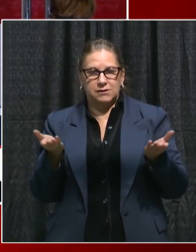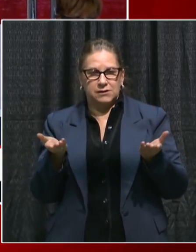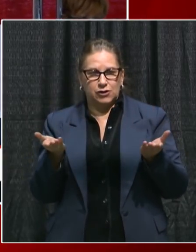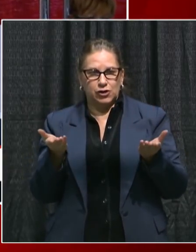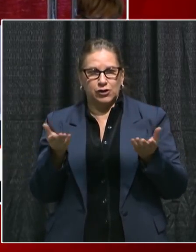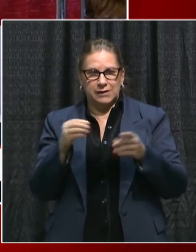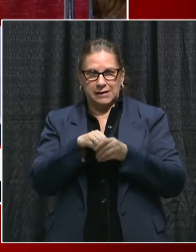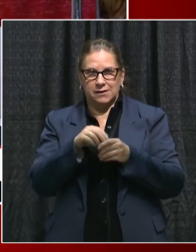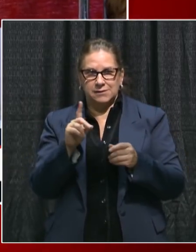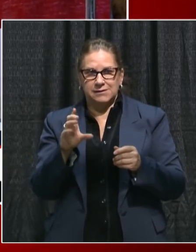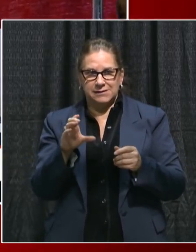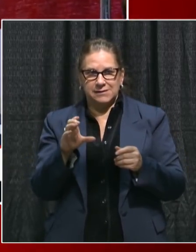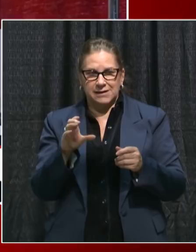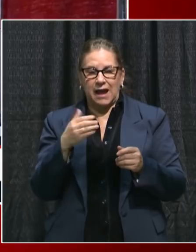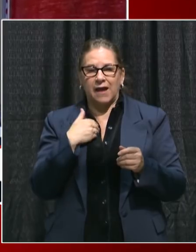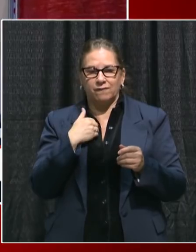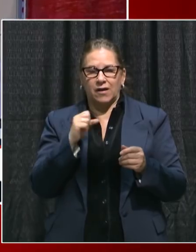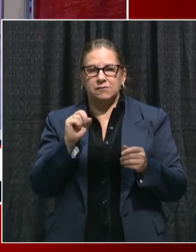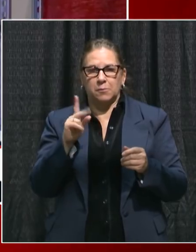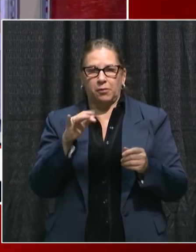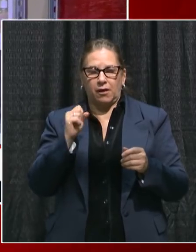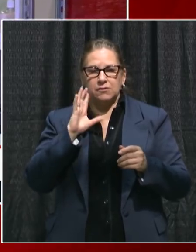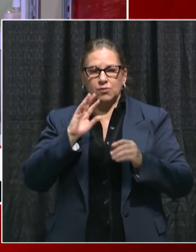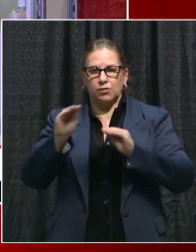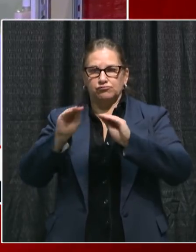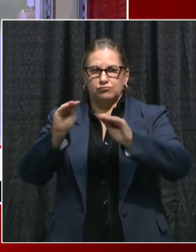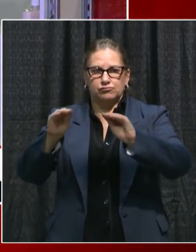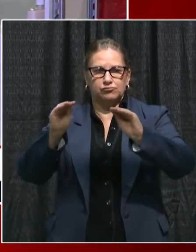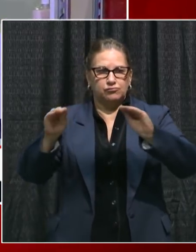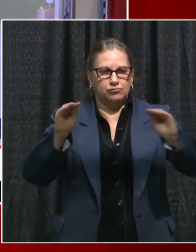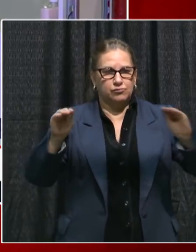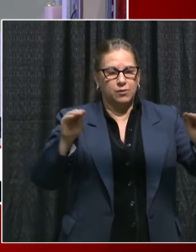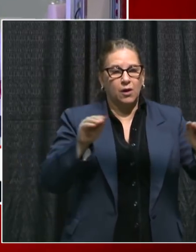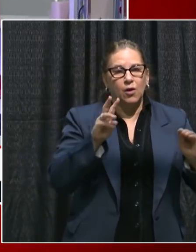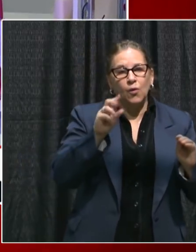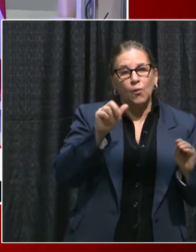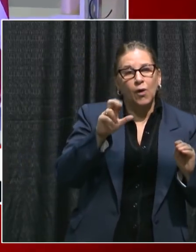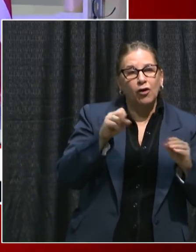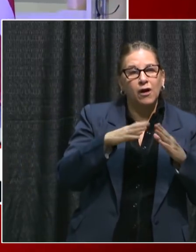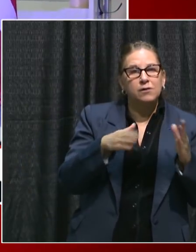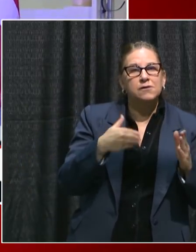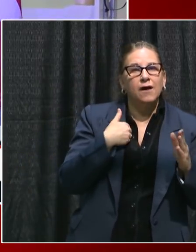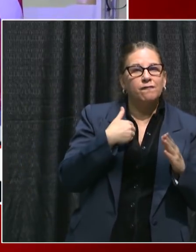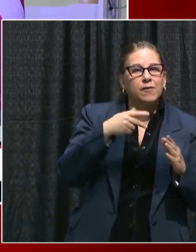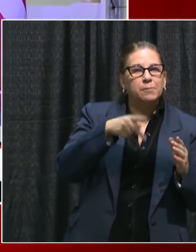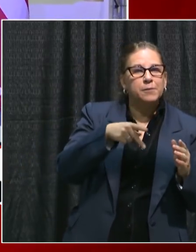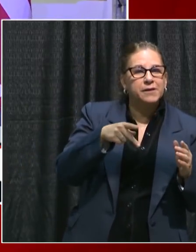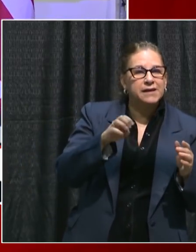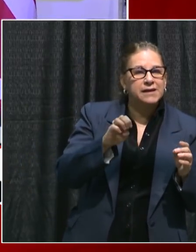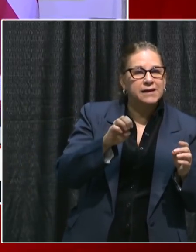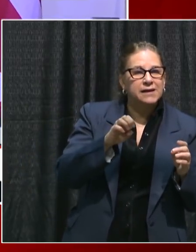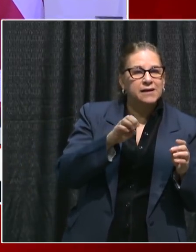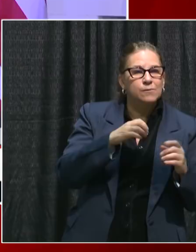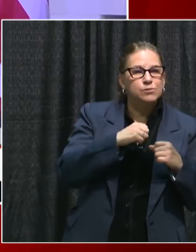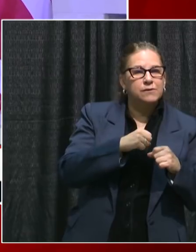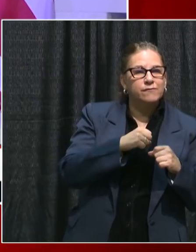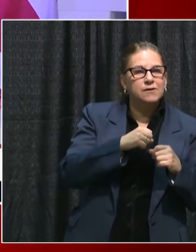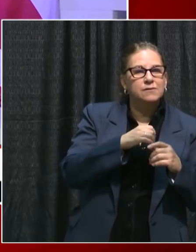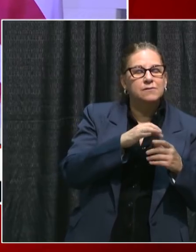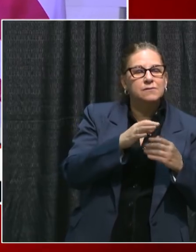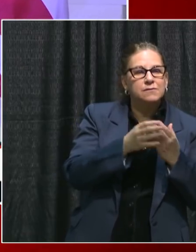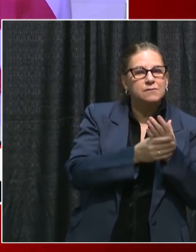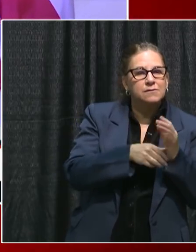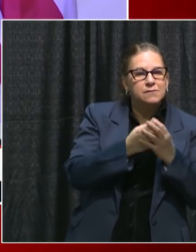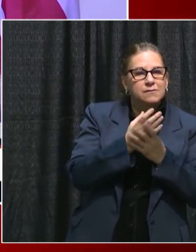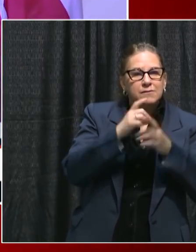city. Some of those are warehouses housing personal protective equipment that we bring in as we get it, whatever